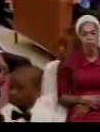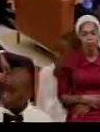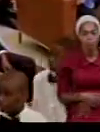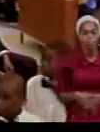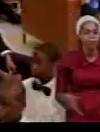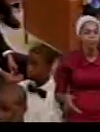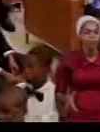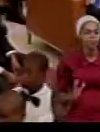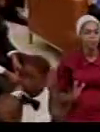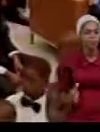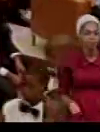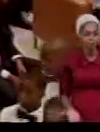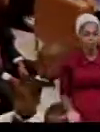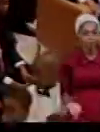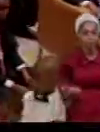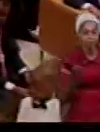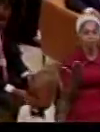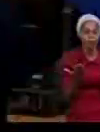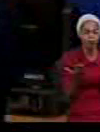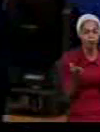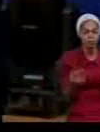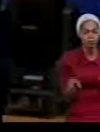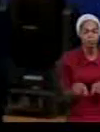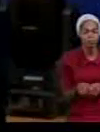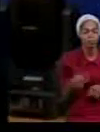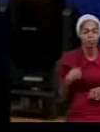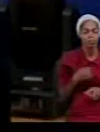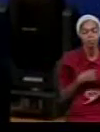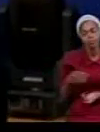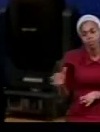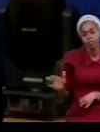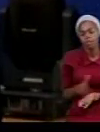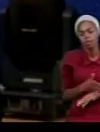Shall we rise up as we sing together?